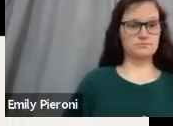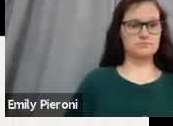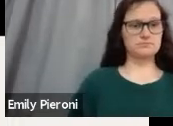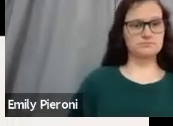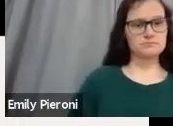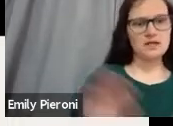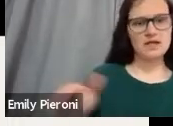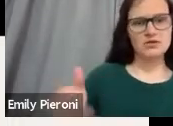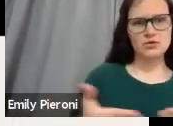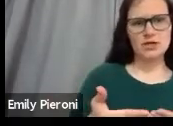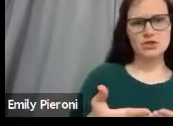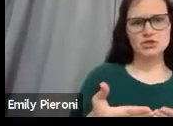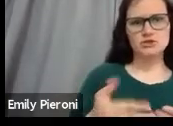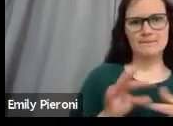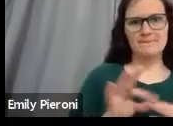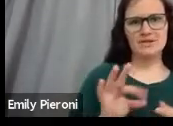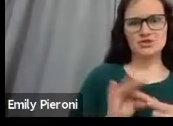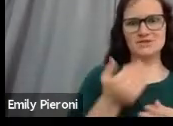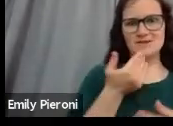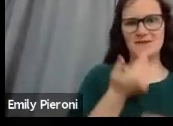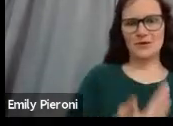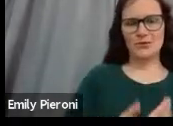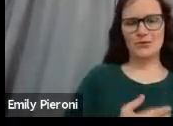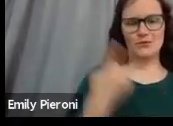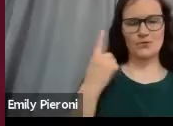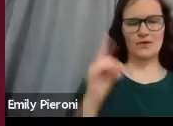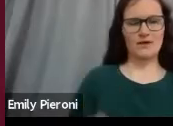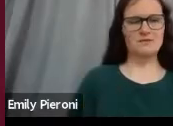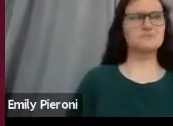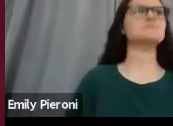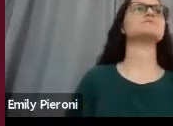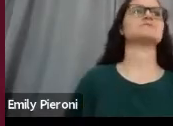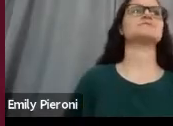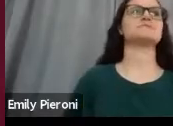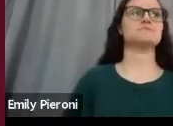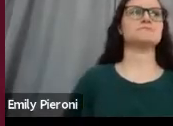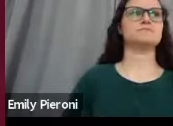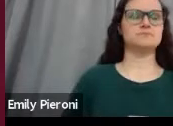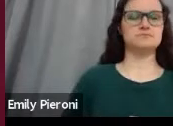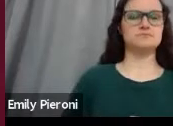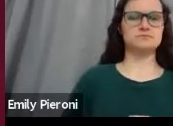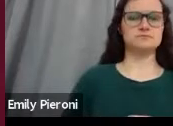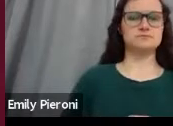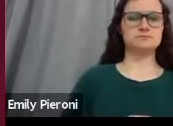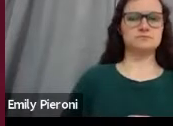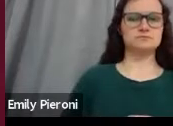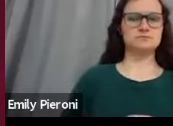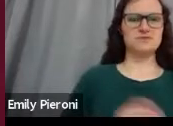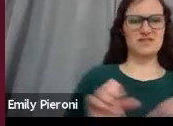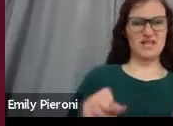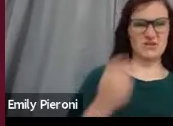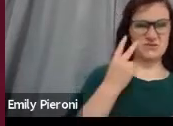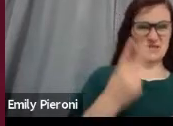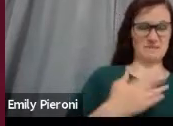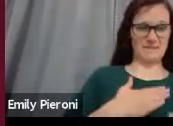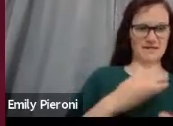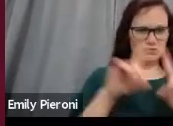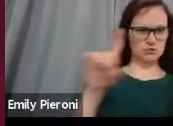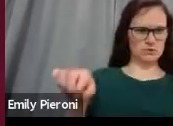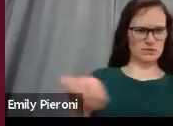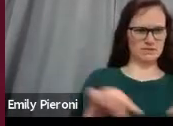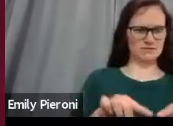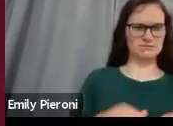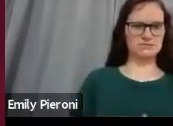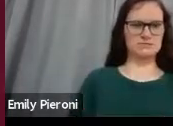appreciate that. I don't know if you all can see my screen.